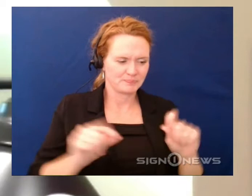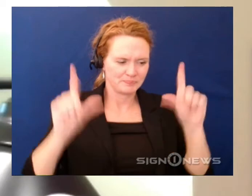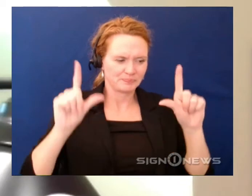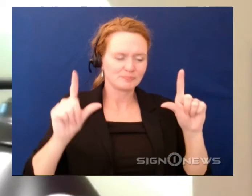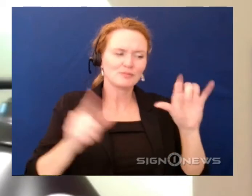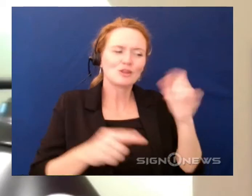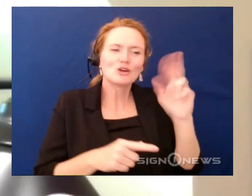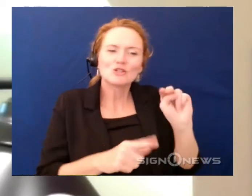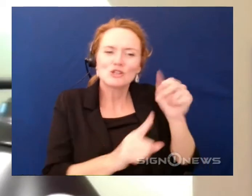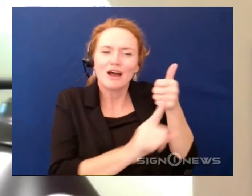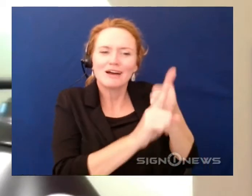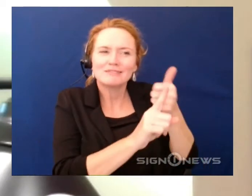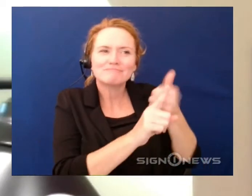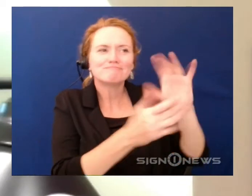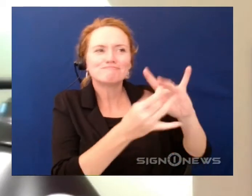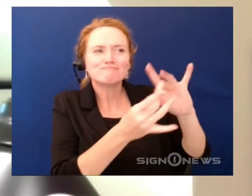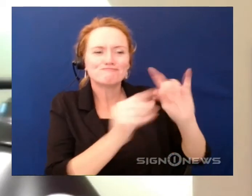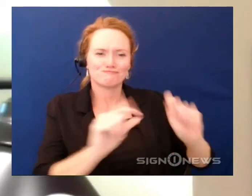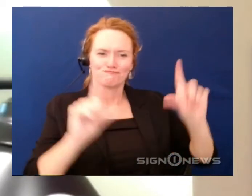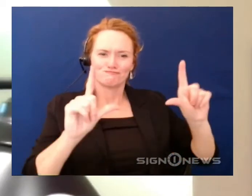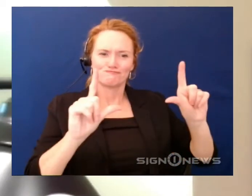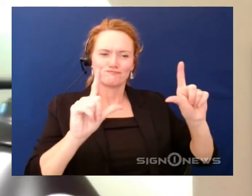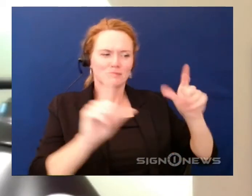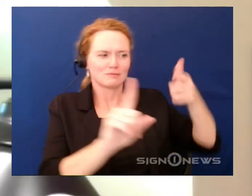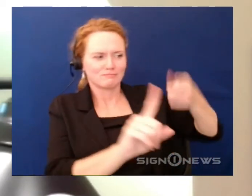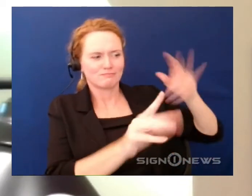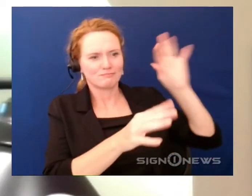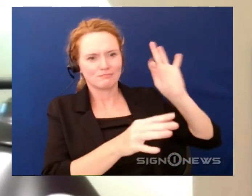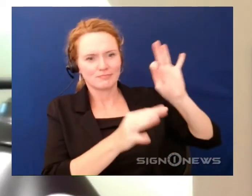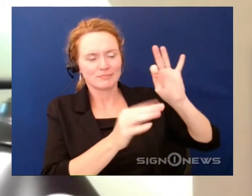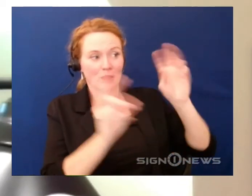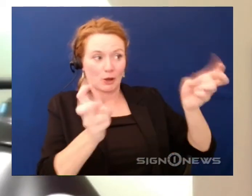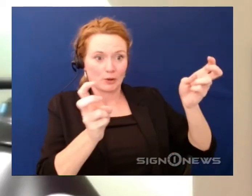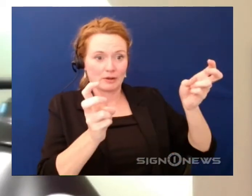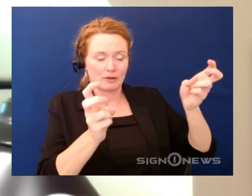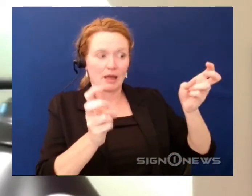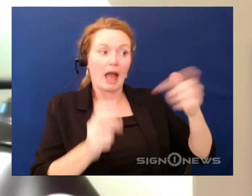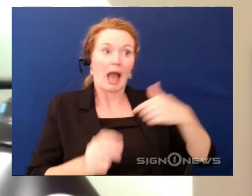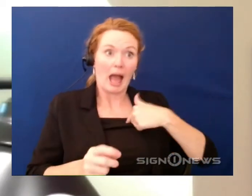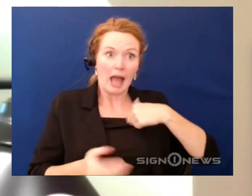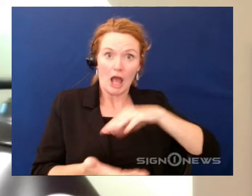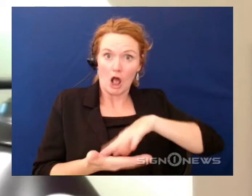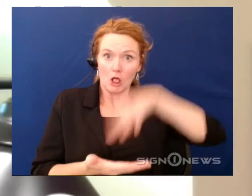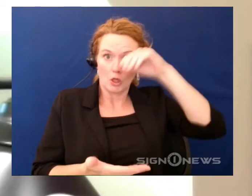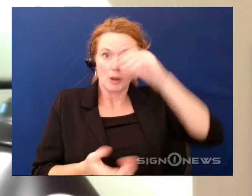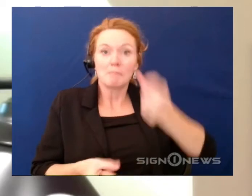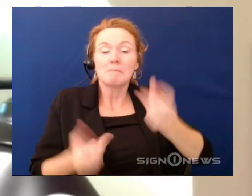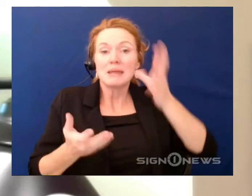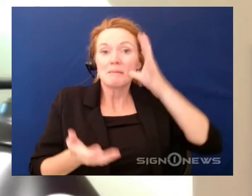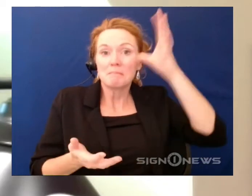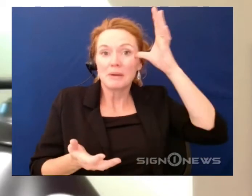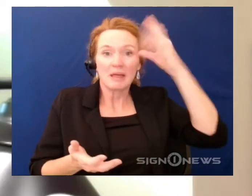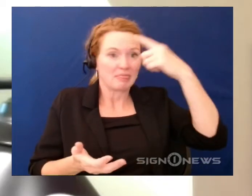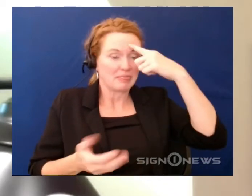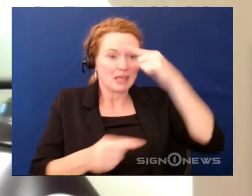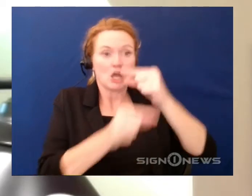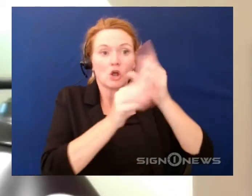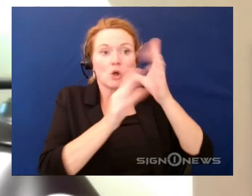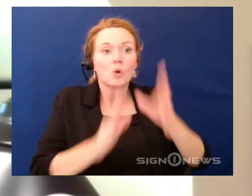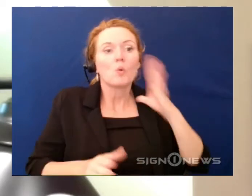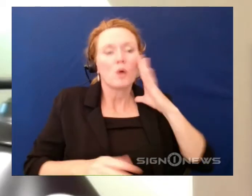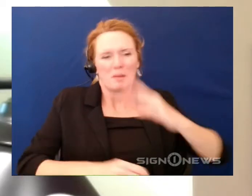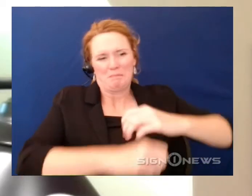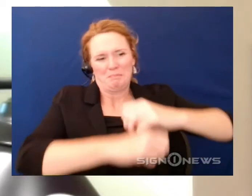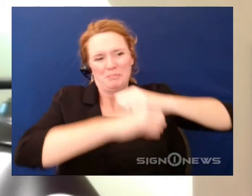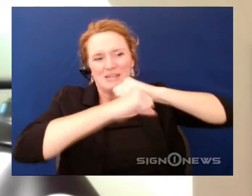John making this point. The quote verbatim is, "I learned that many parents believe that guardianship will protect their children